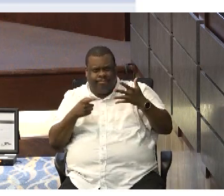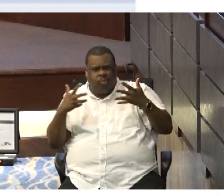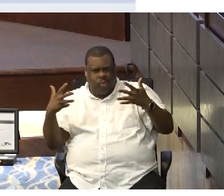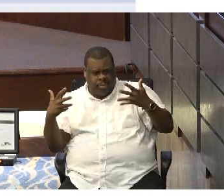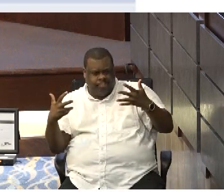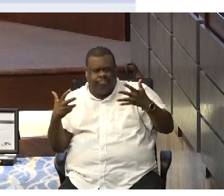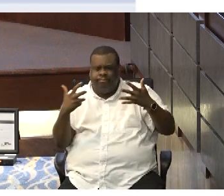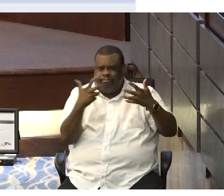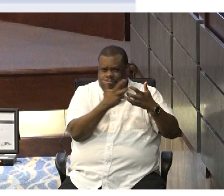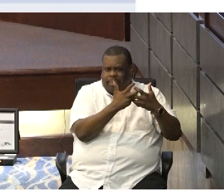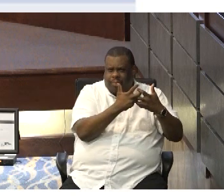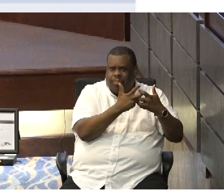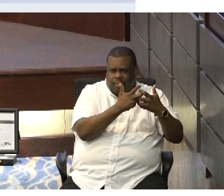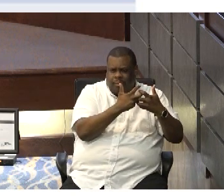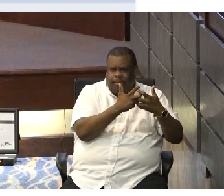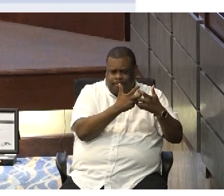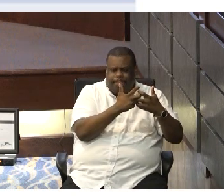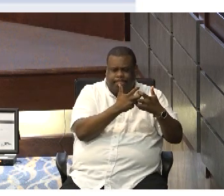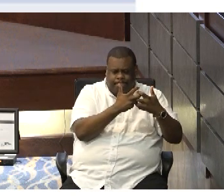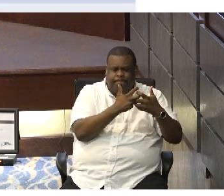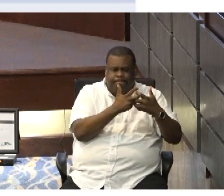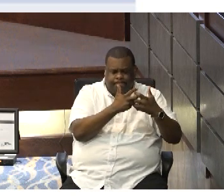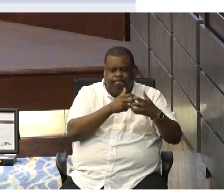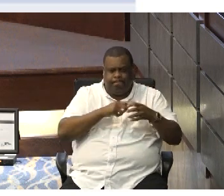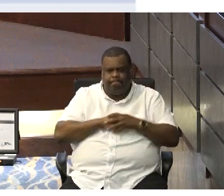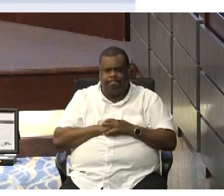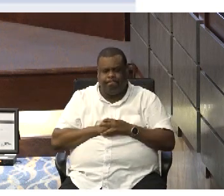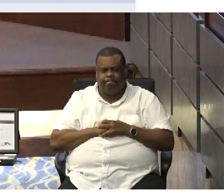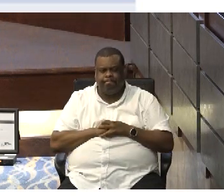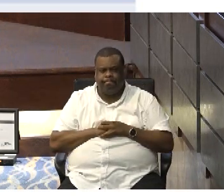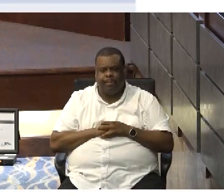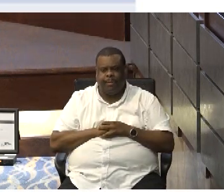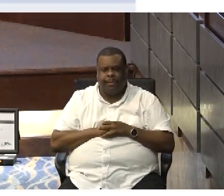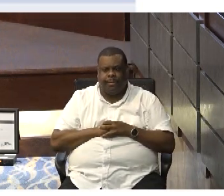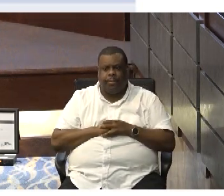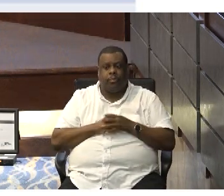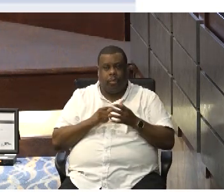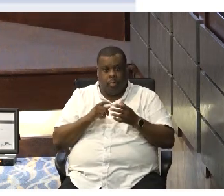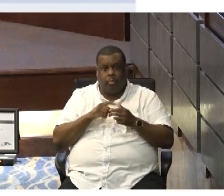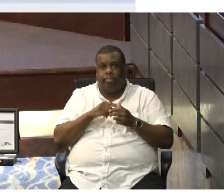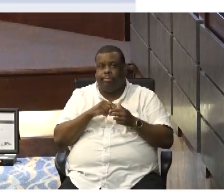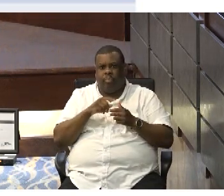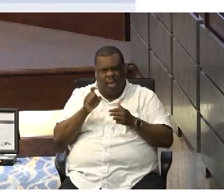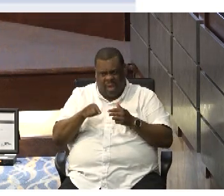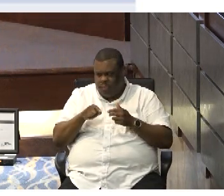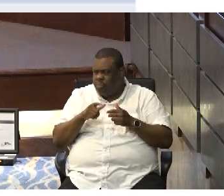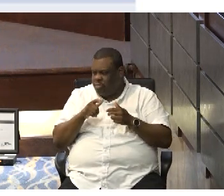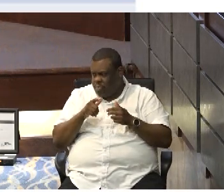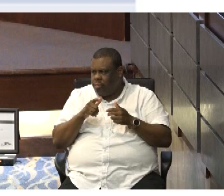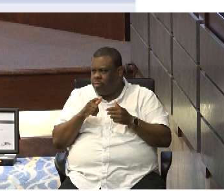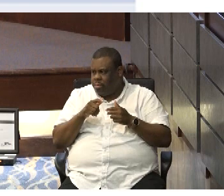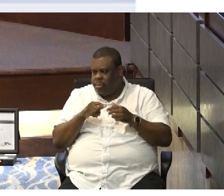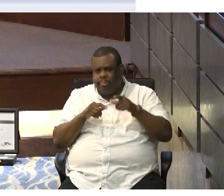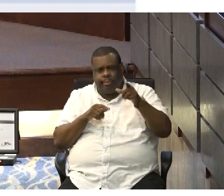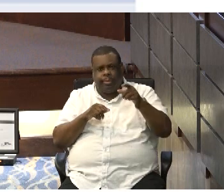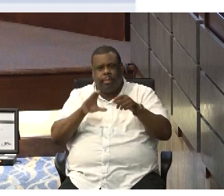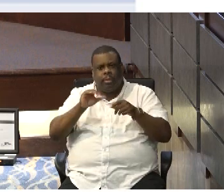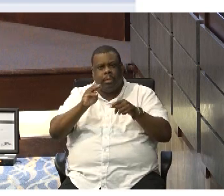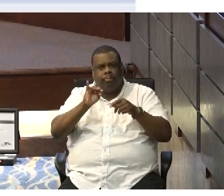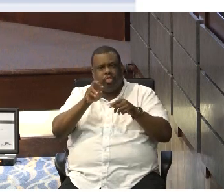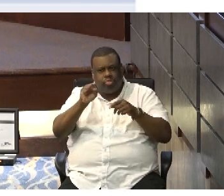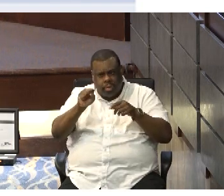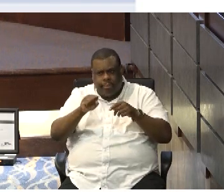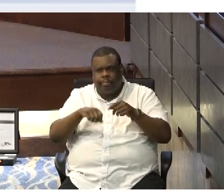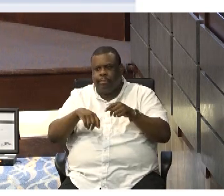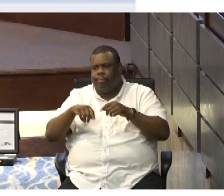of the ordinance and we're putting it in its own separate standalone document. So then we would have to take that through the Planning Commission, and then we would have to bring it